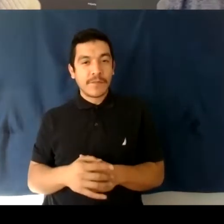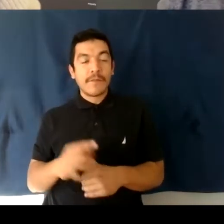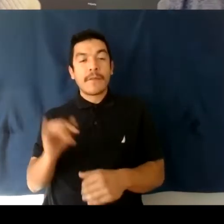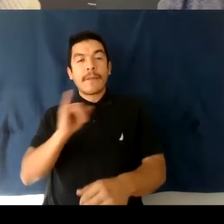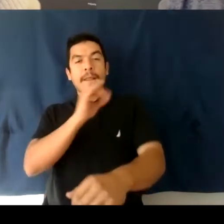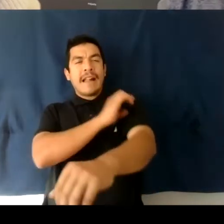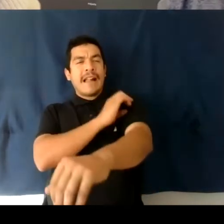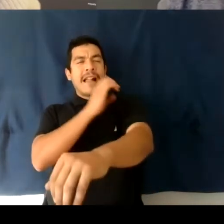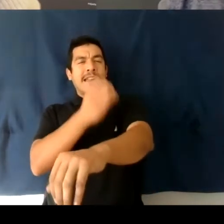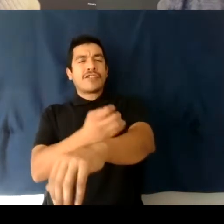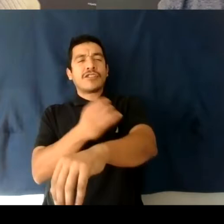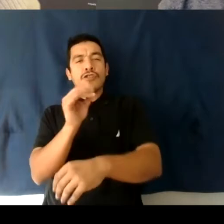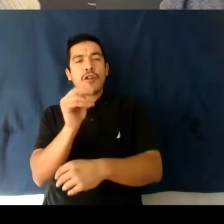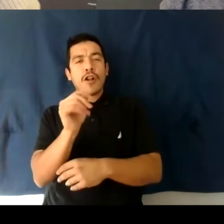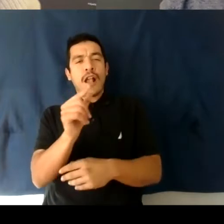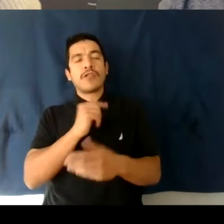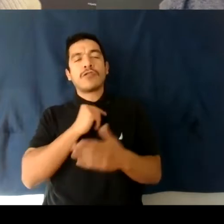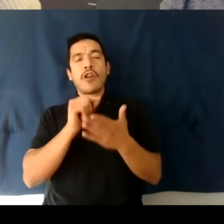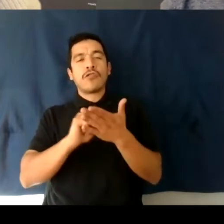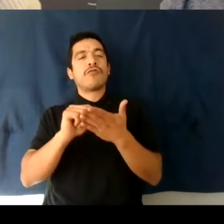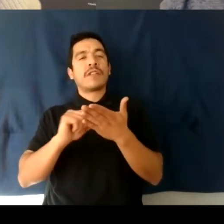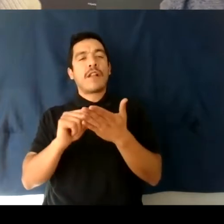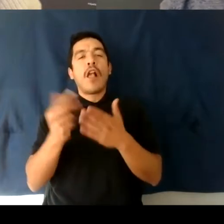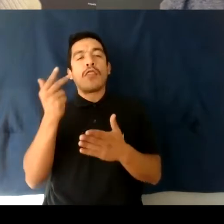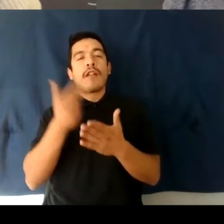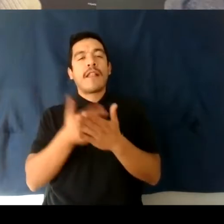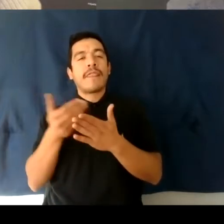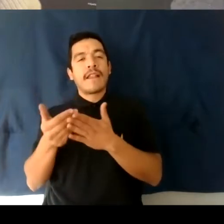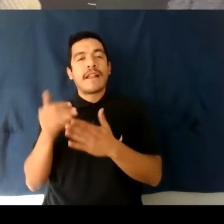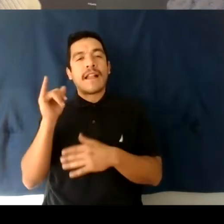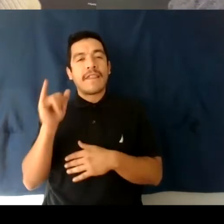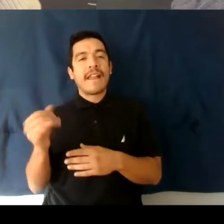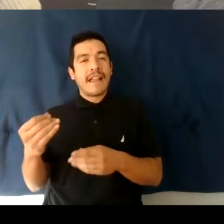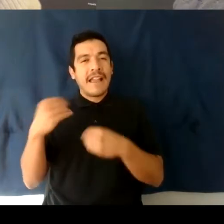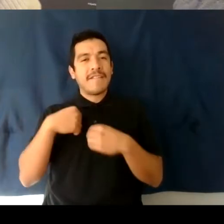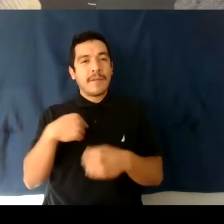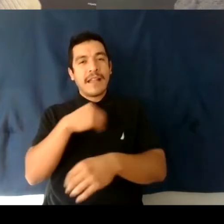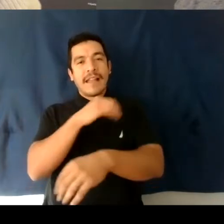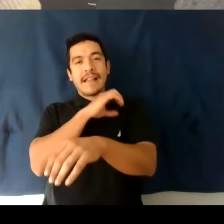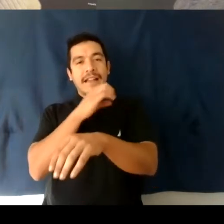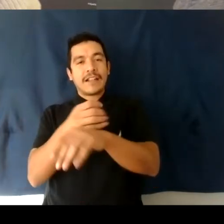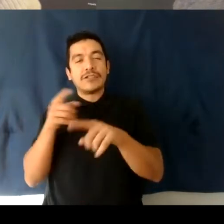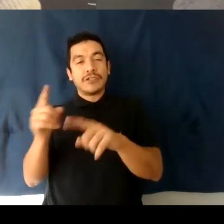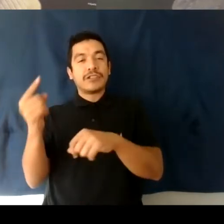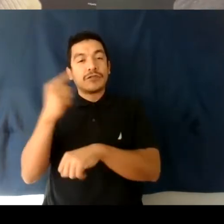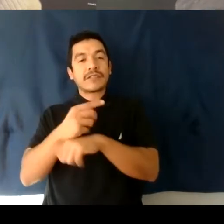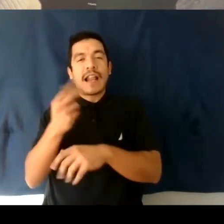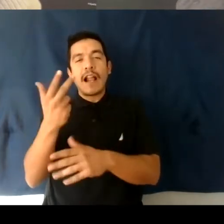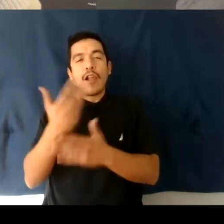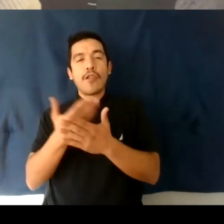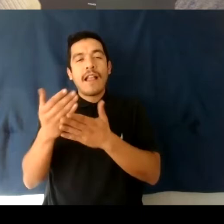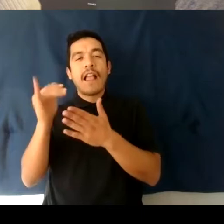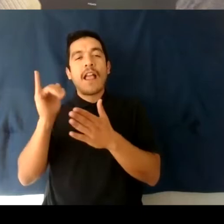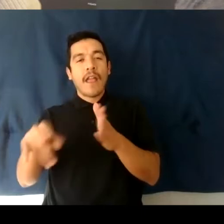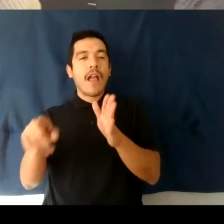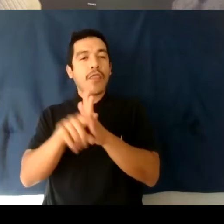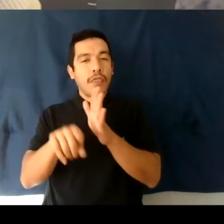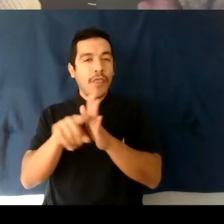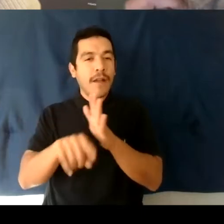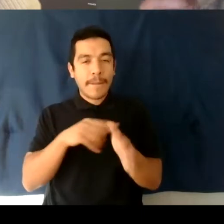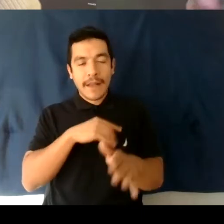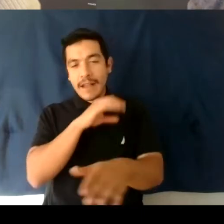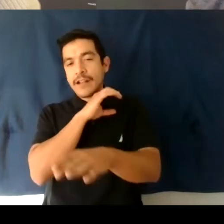energy journal. So I write down like three things that gave me energy during the day and three things that